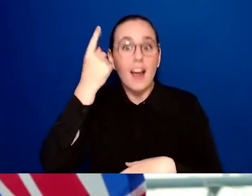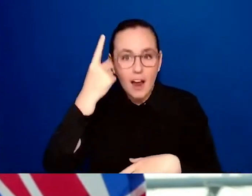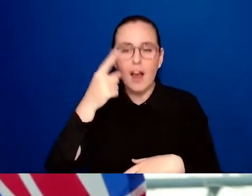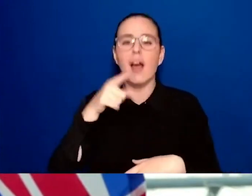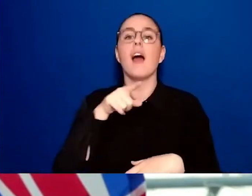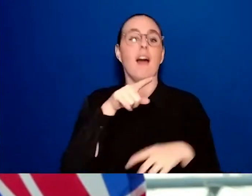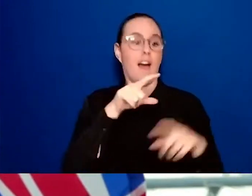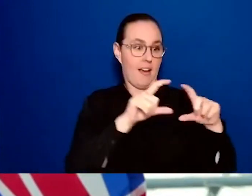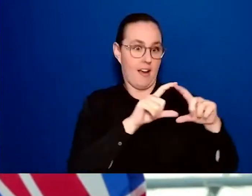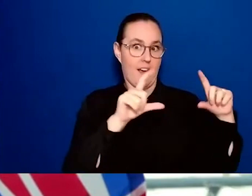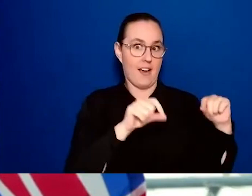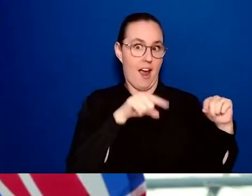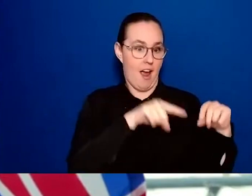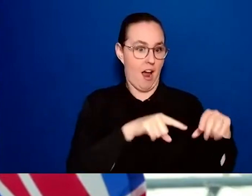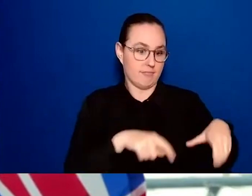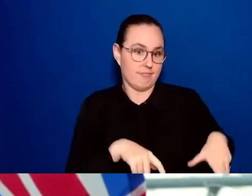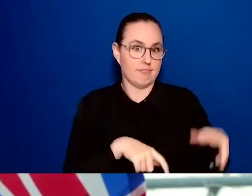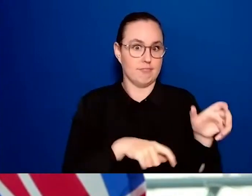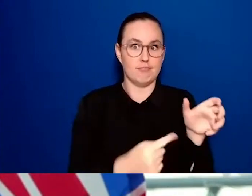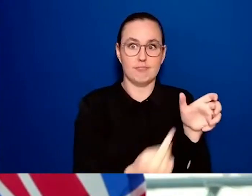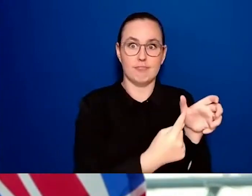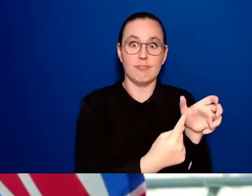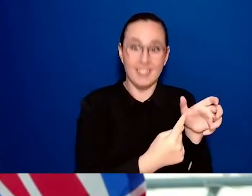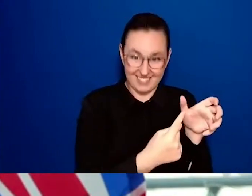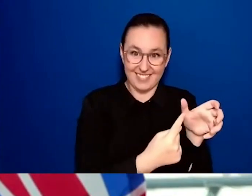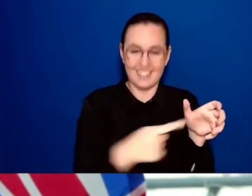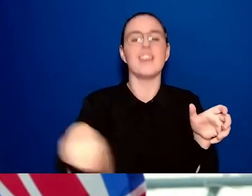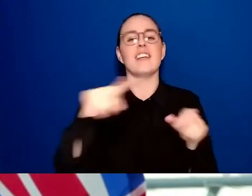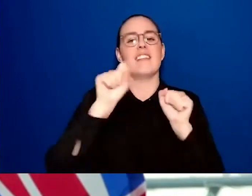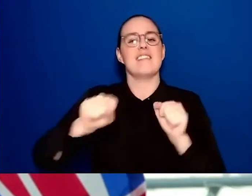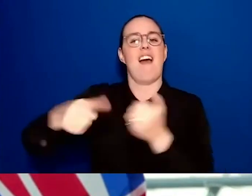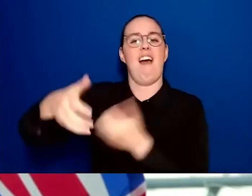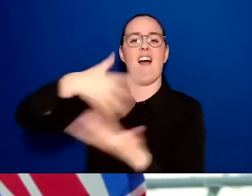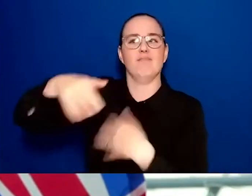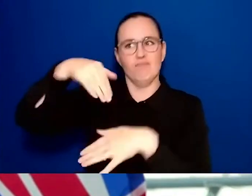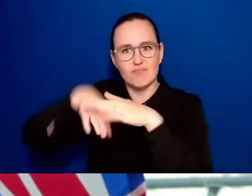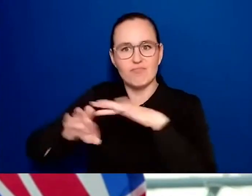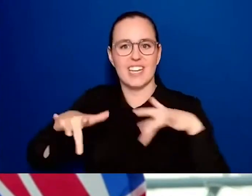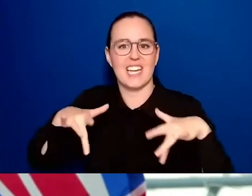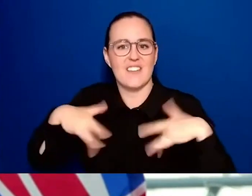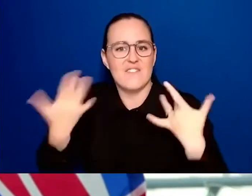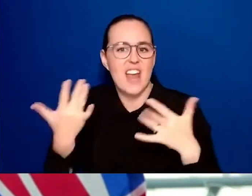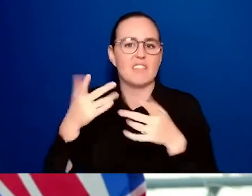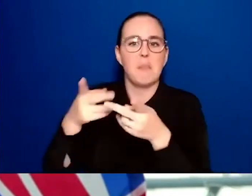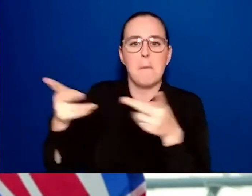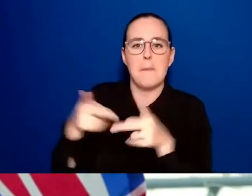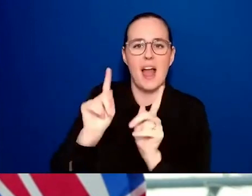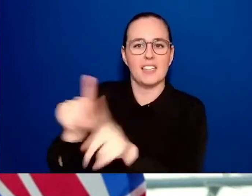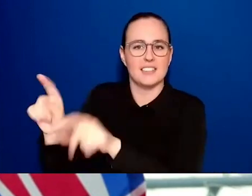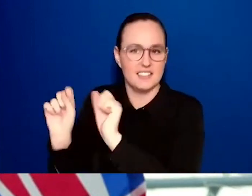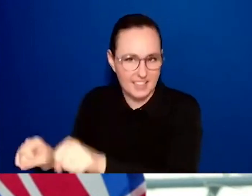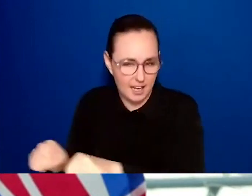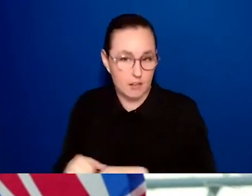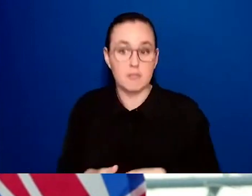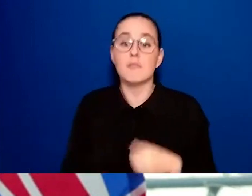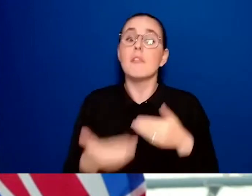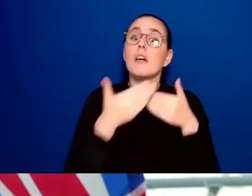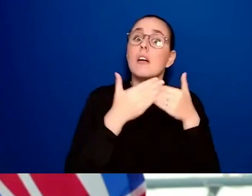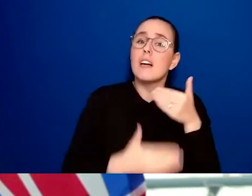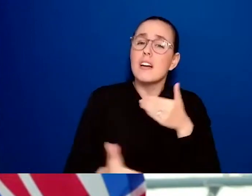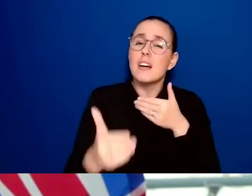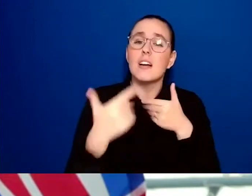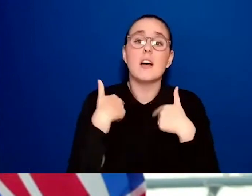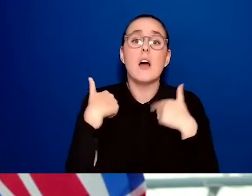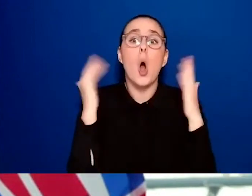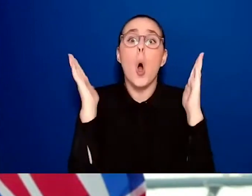vaccinated as well. My hope is that in the weeks ahead, we'll be able to remove things like capacity limits and other restrictions